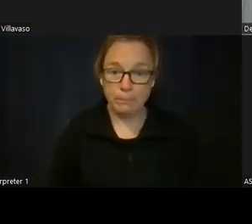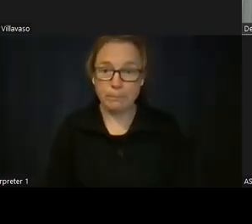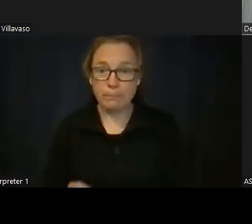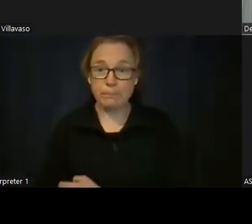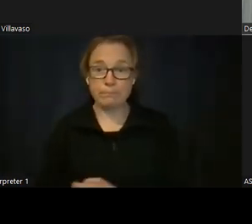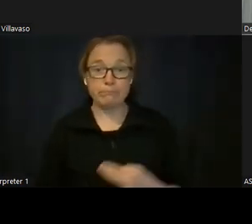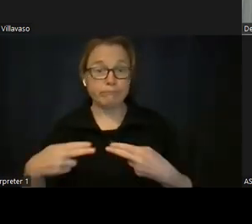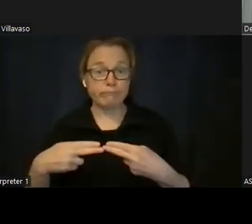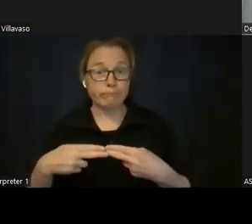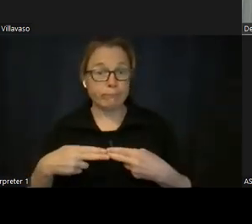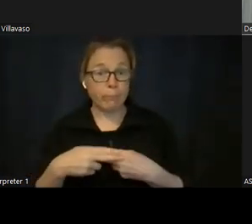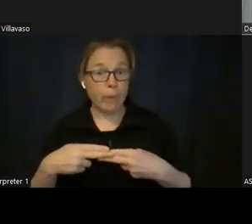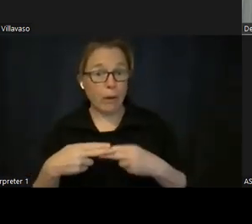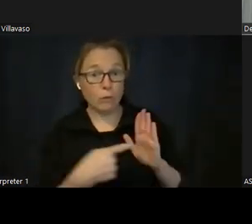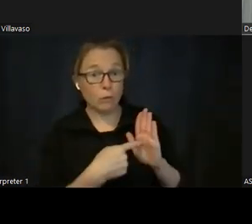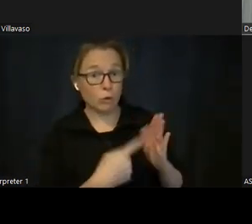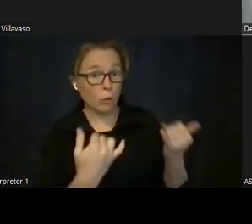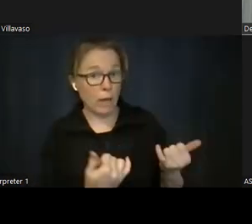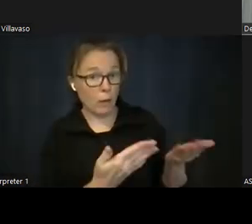slideshow back up, please?